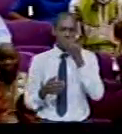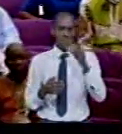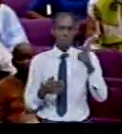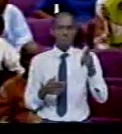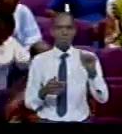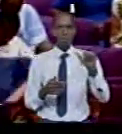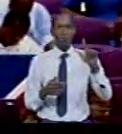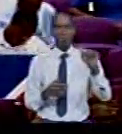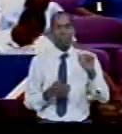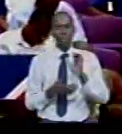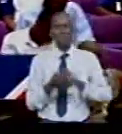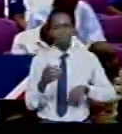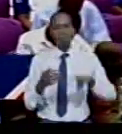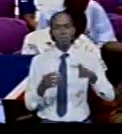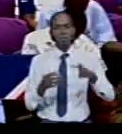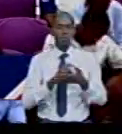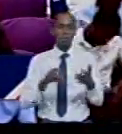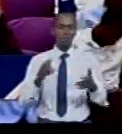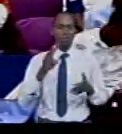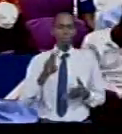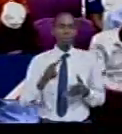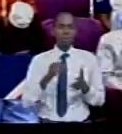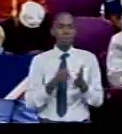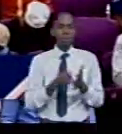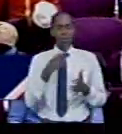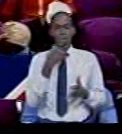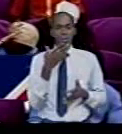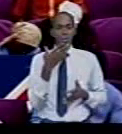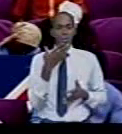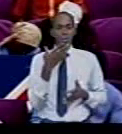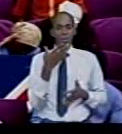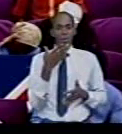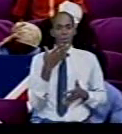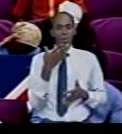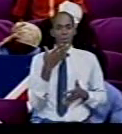2. Galatians chapter 2, reading from verse 2.